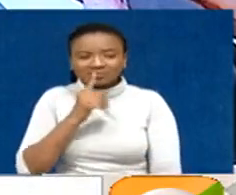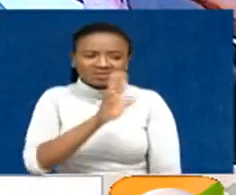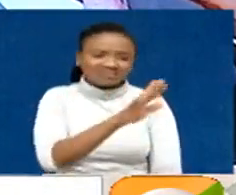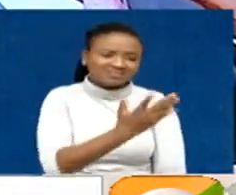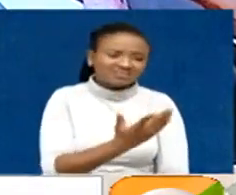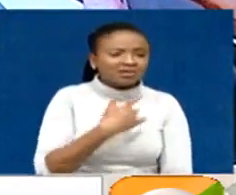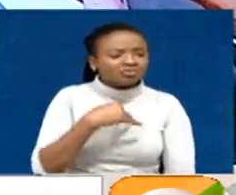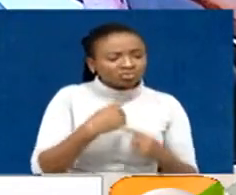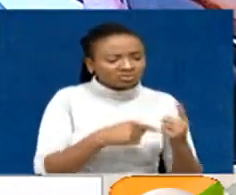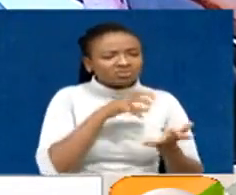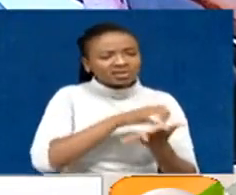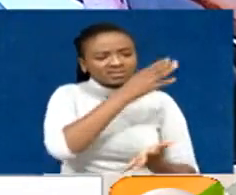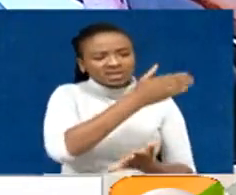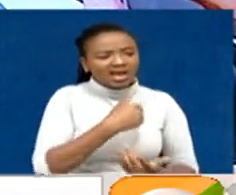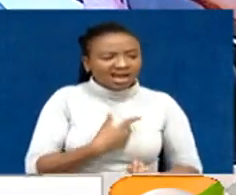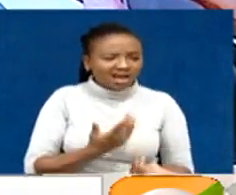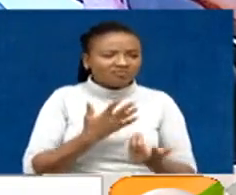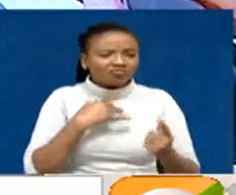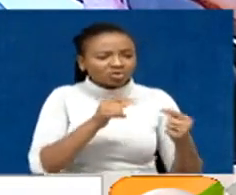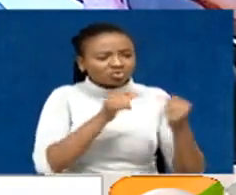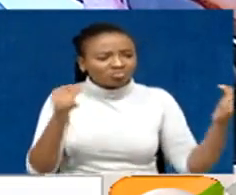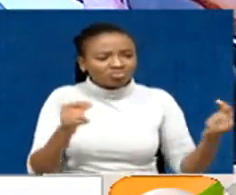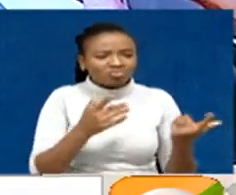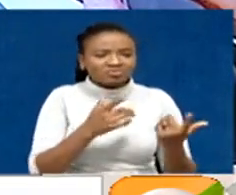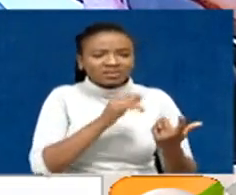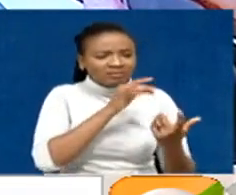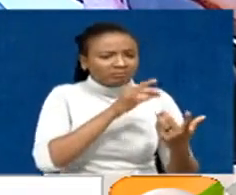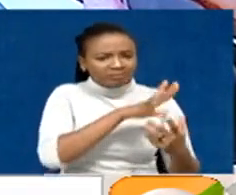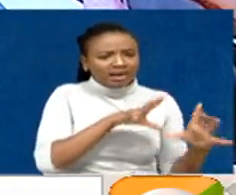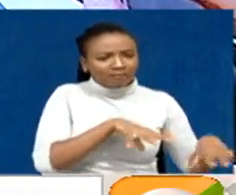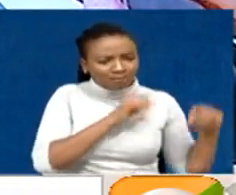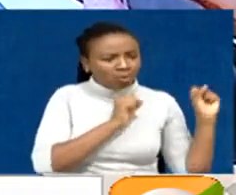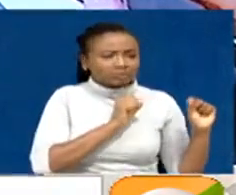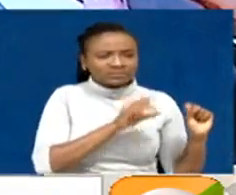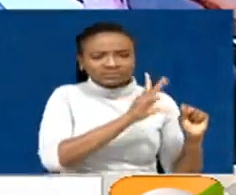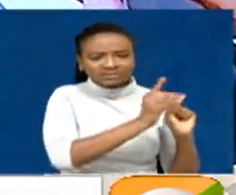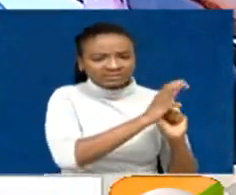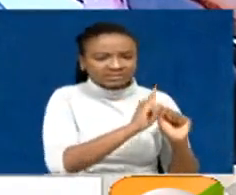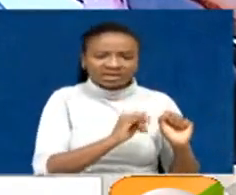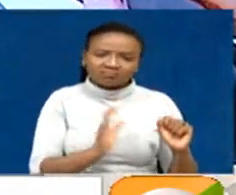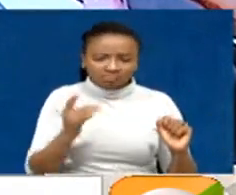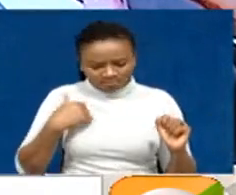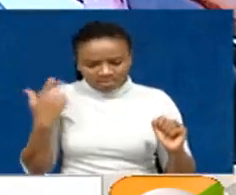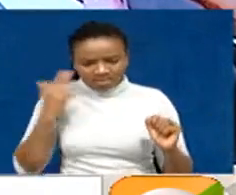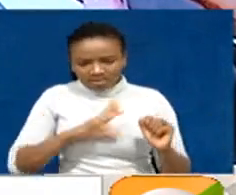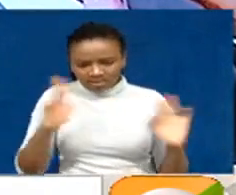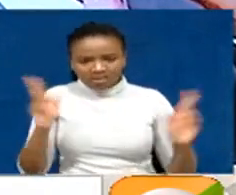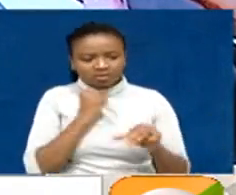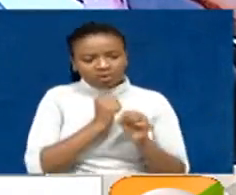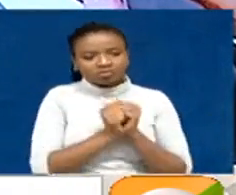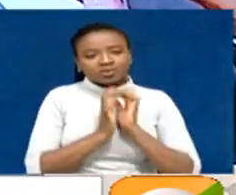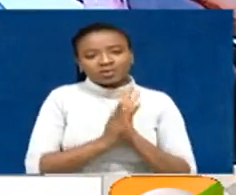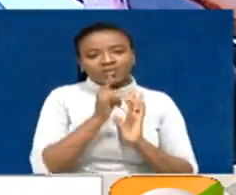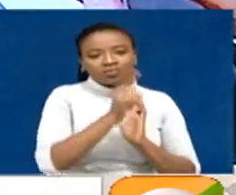on with the contempt case against DCI boss George Kinoti. Kalonzo said he is ready to work with Wanjigi for the 2022